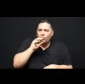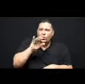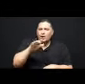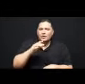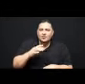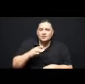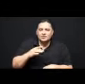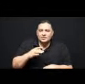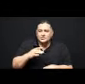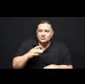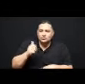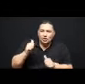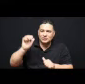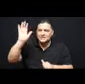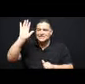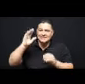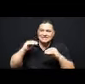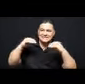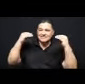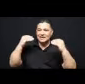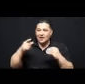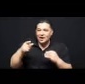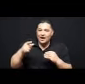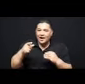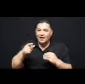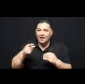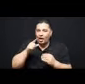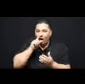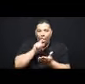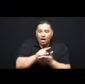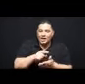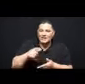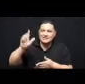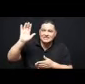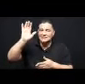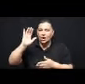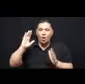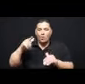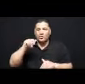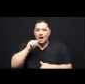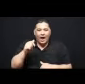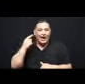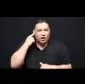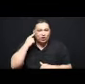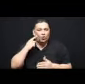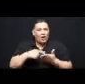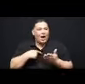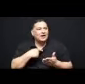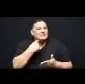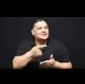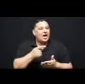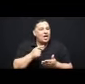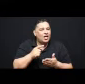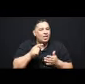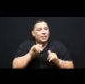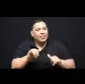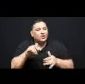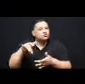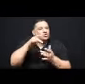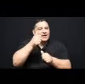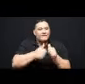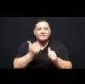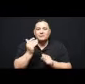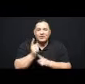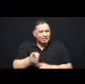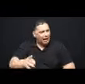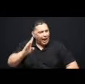she wouldn't hear the catchphrase I used to repeat to tourists every 15 minutes. Howdy, partner! We